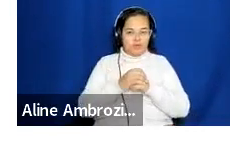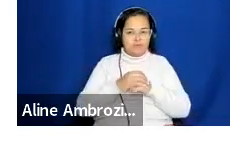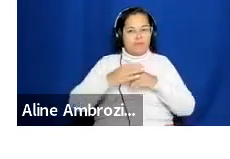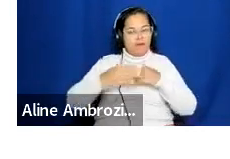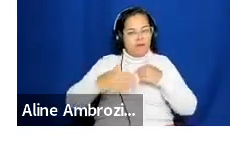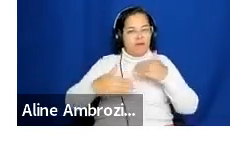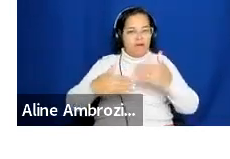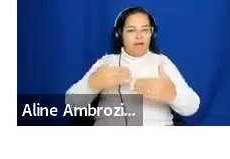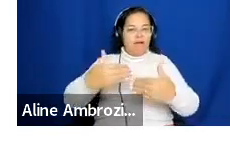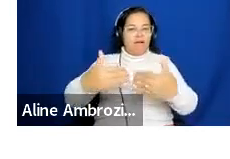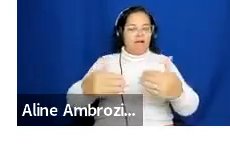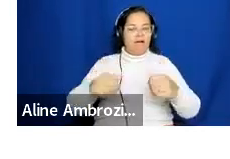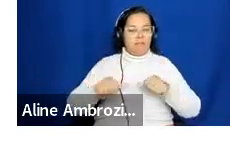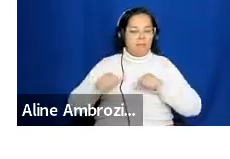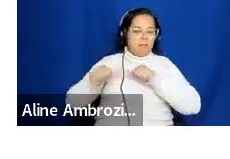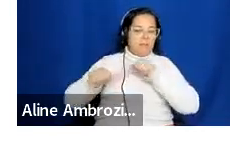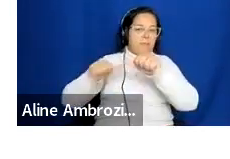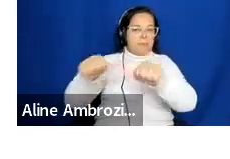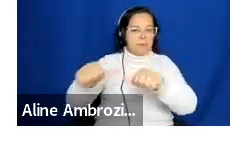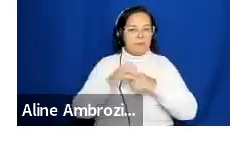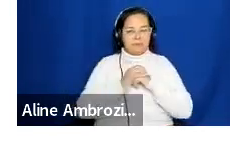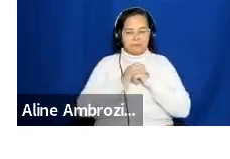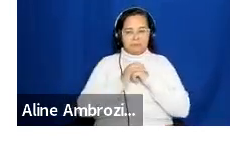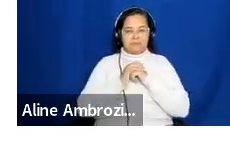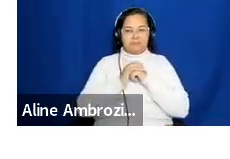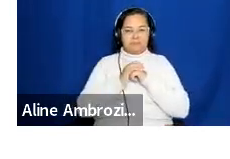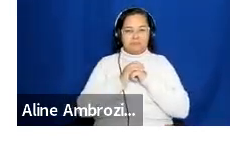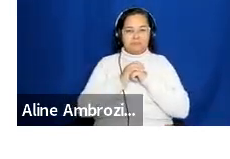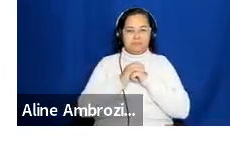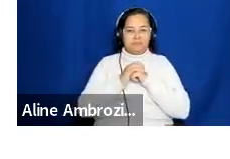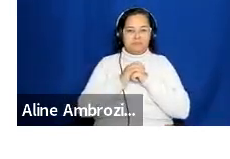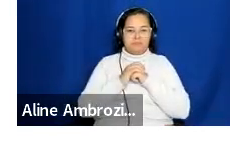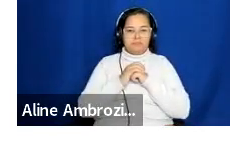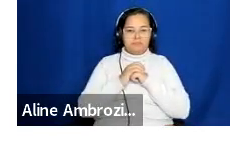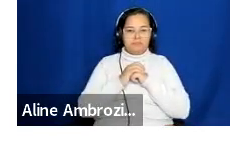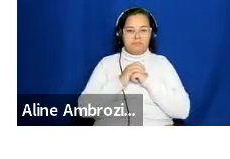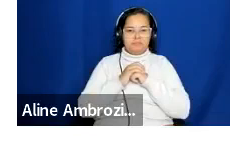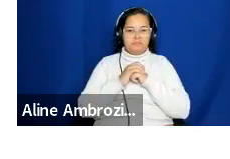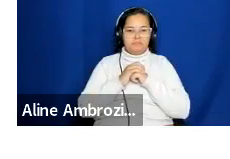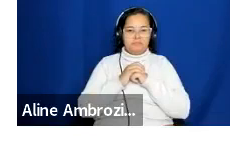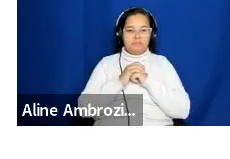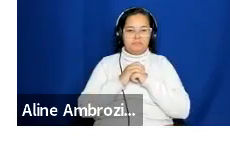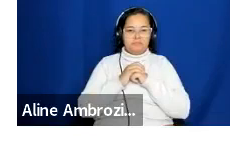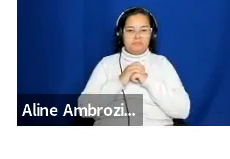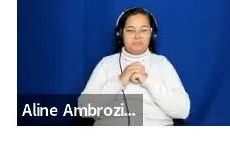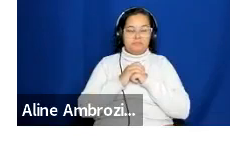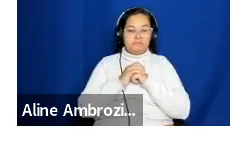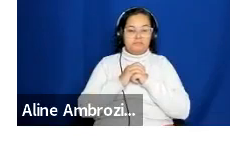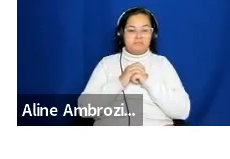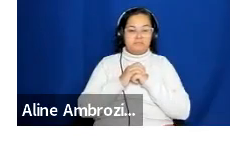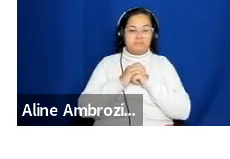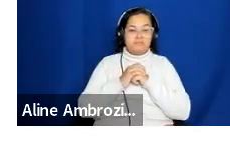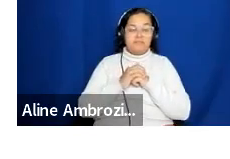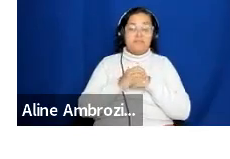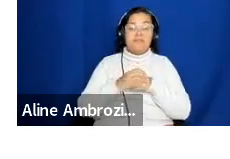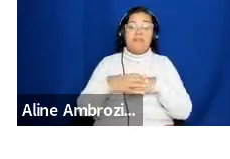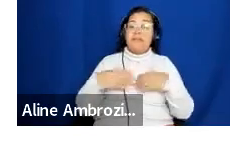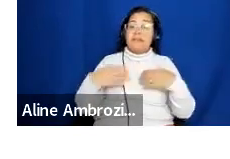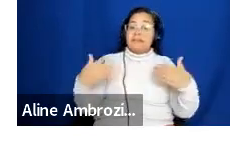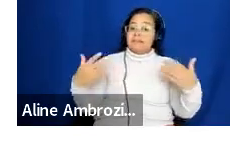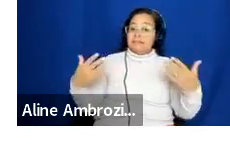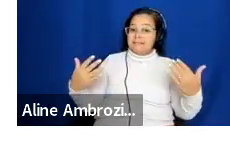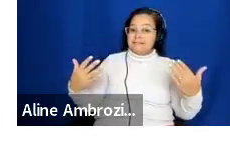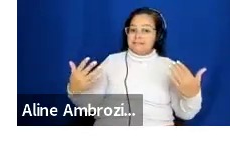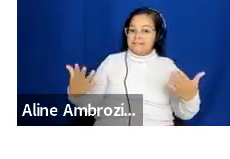Friends, that's the kind of general idea, I think,